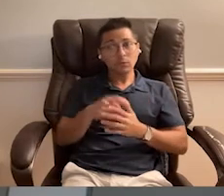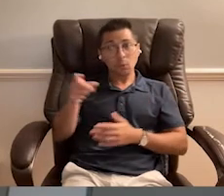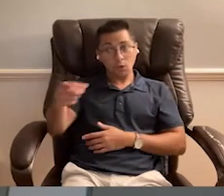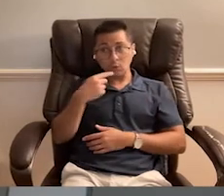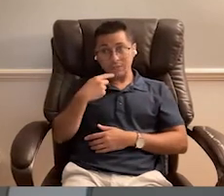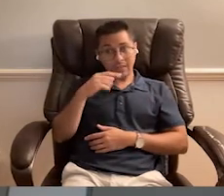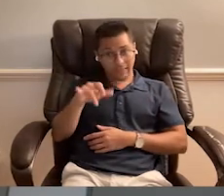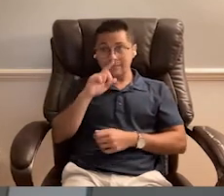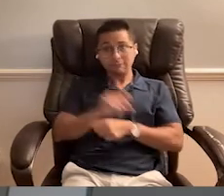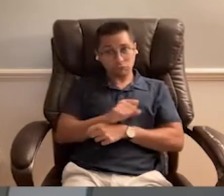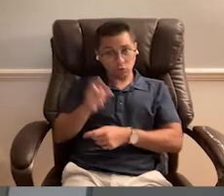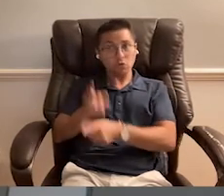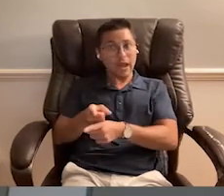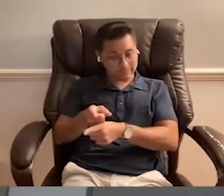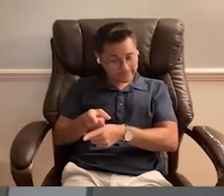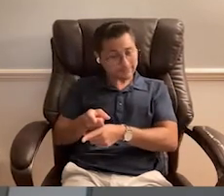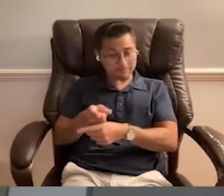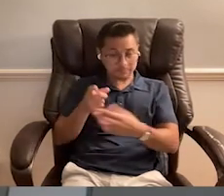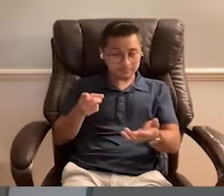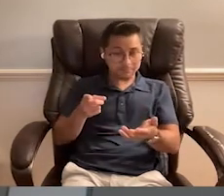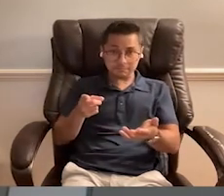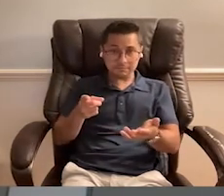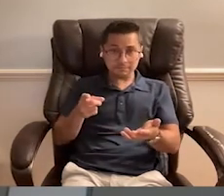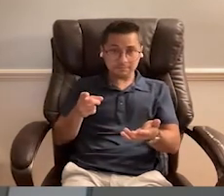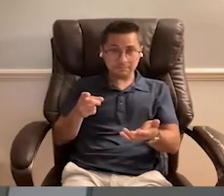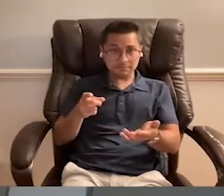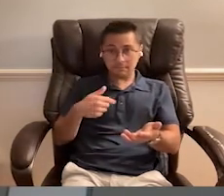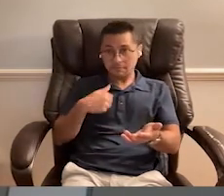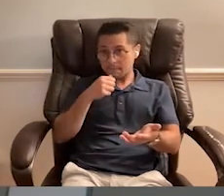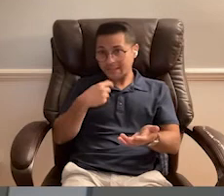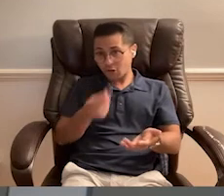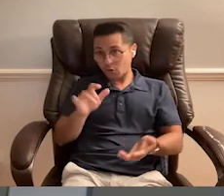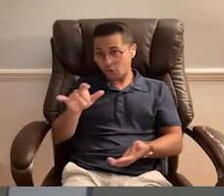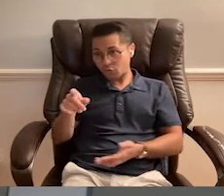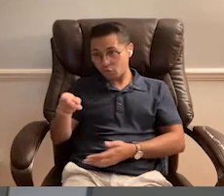guidance. And what you said is absolutely correct.